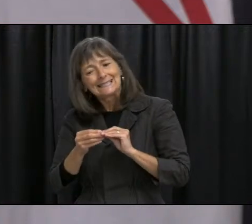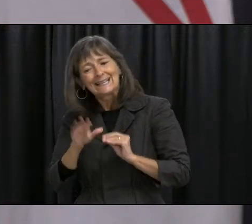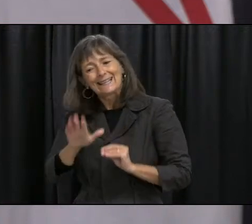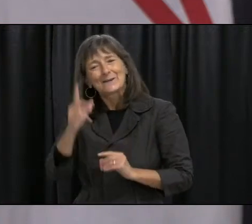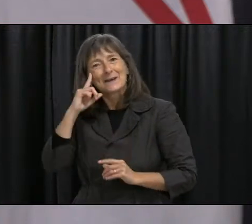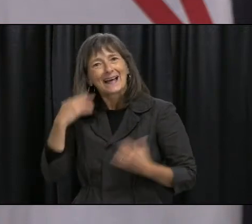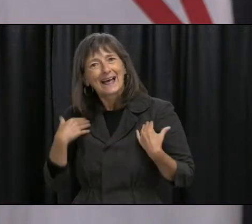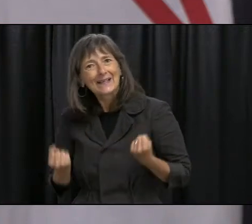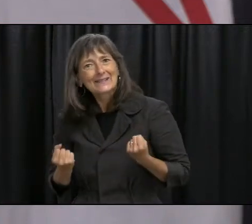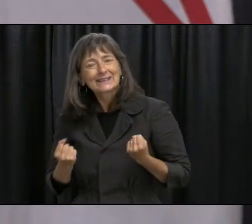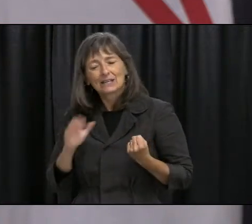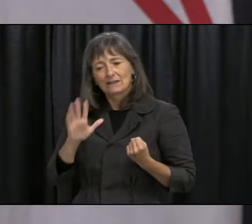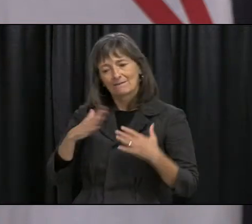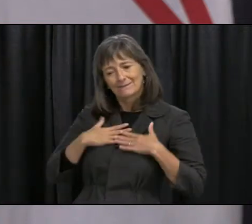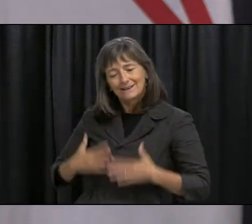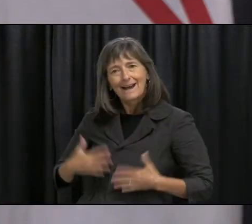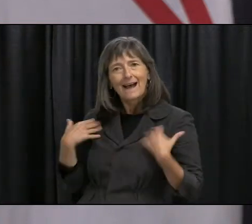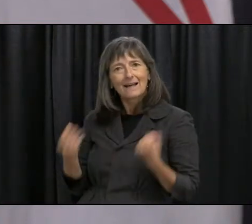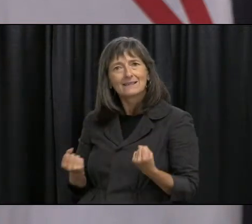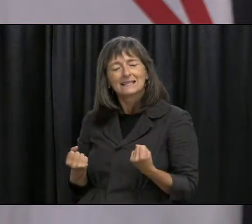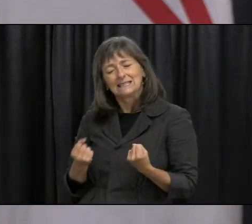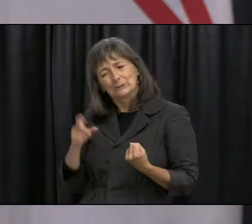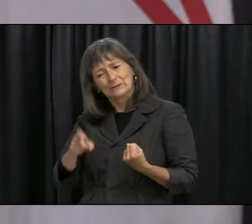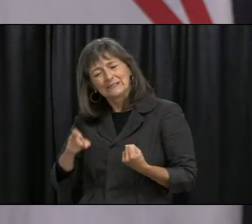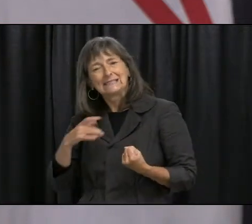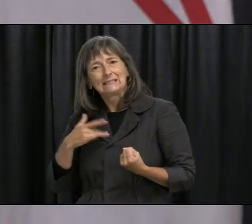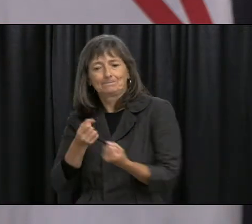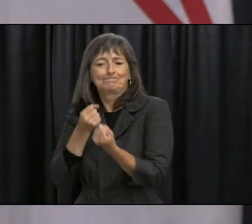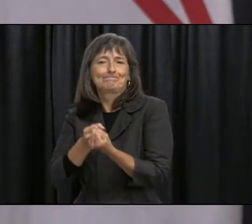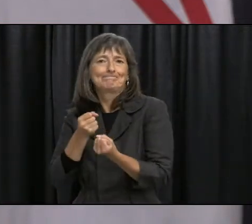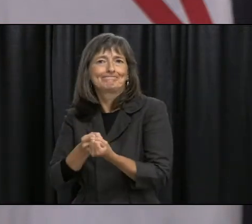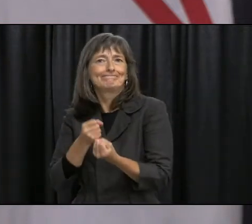And I think this allows us to do that.